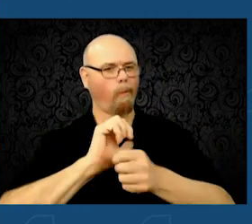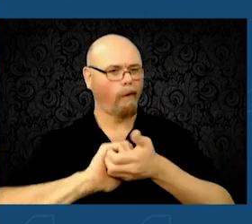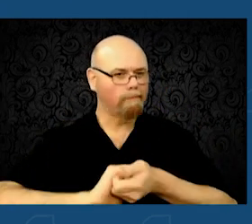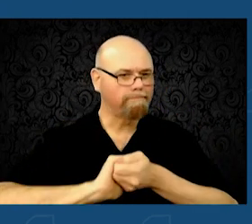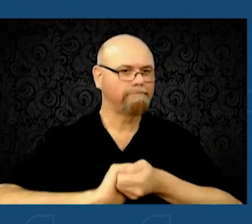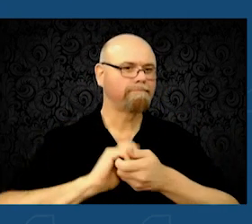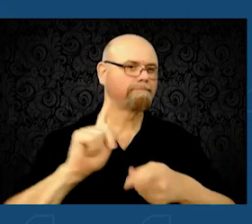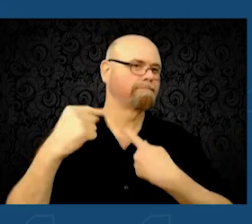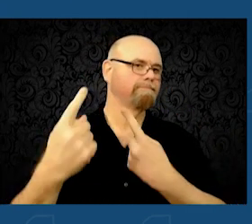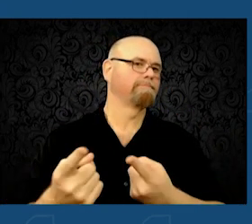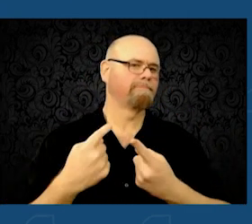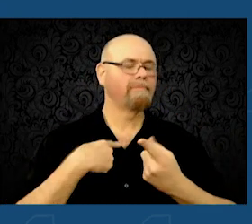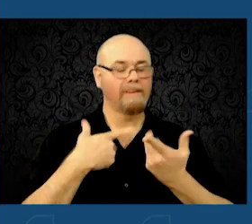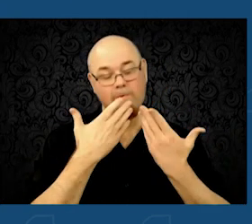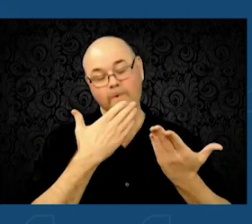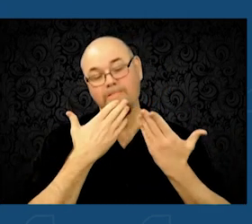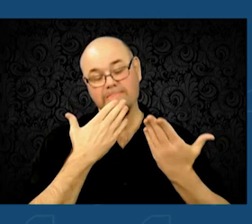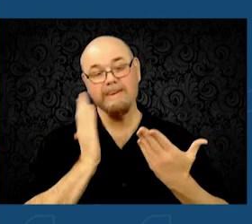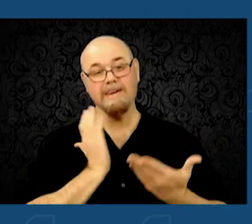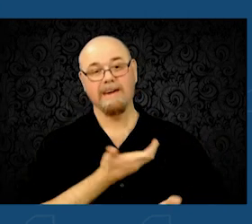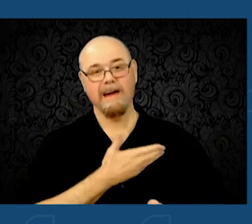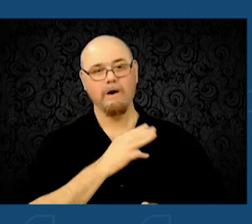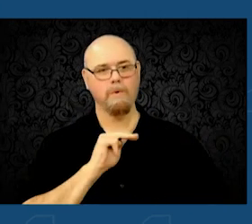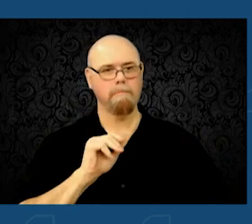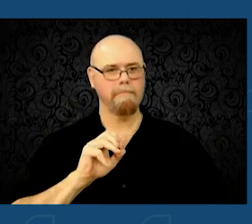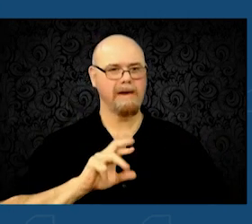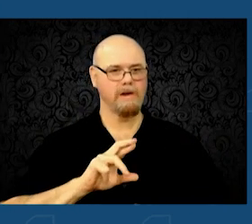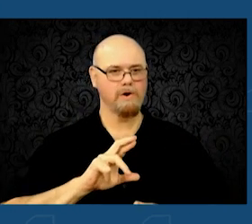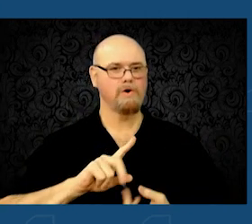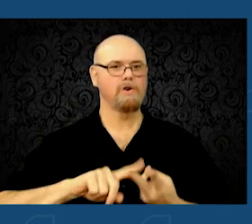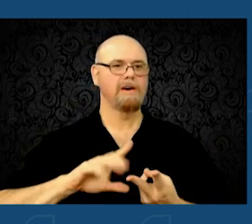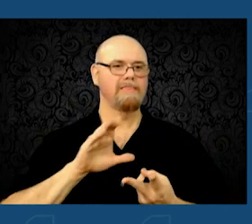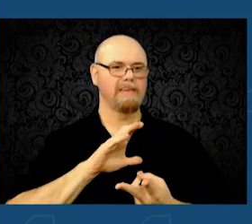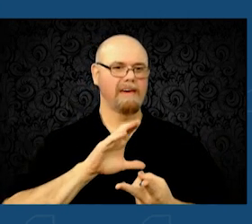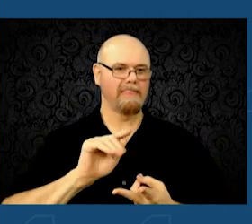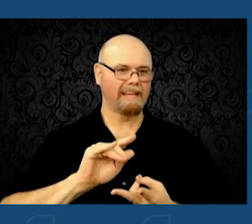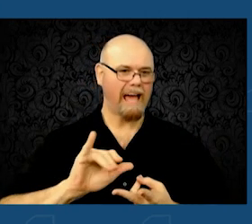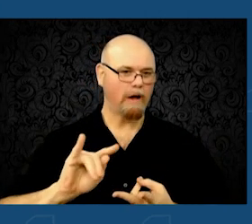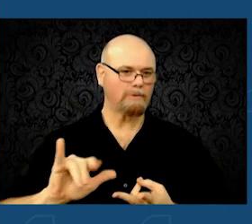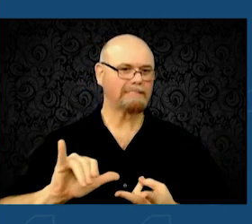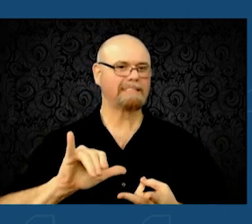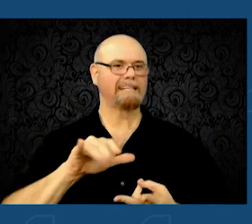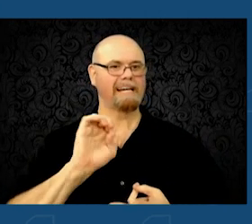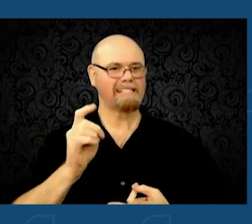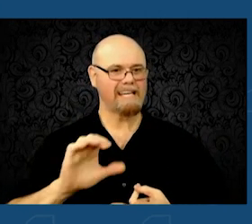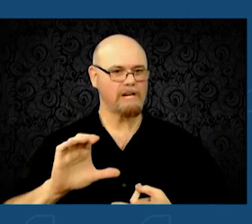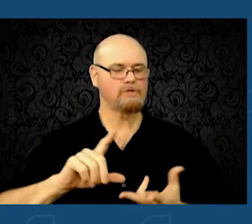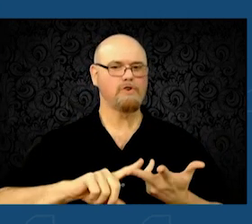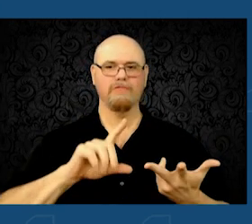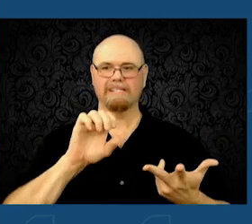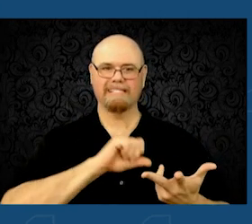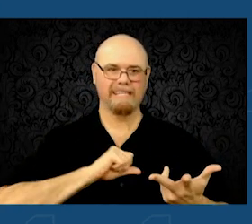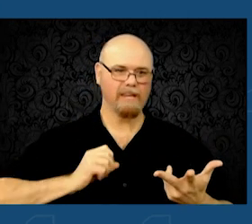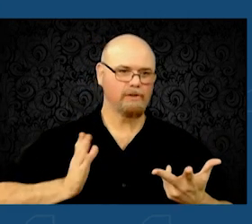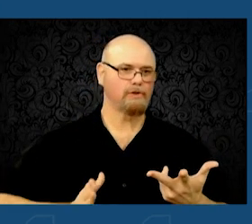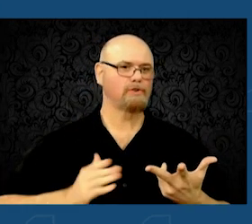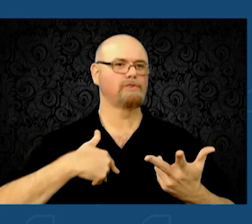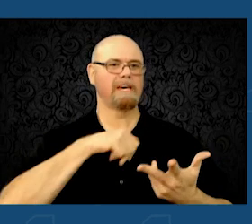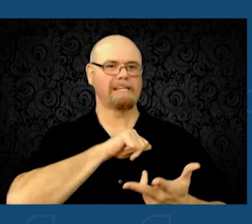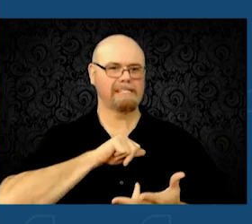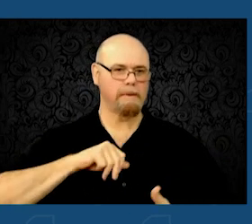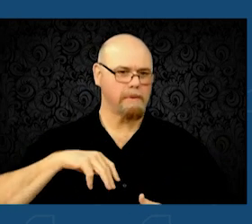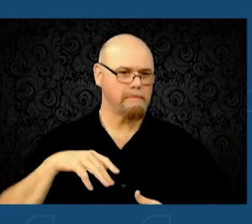like to thank you. Our mayor, our county executive, our senators, our assemblymen, our